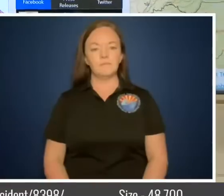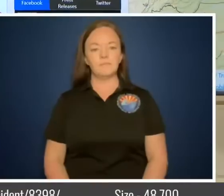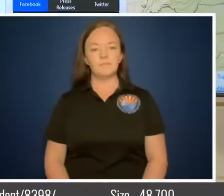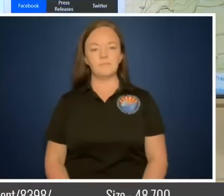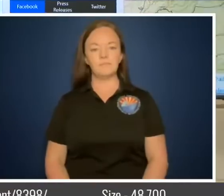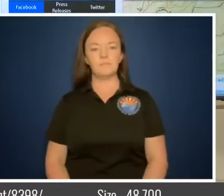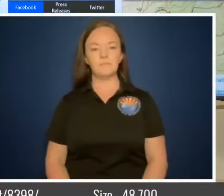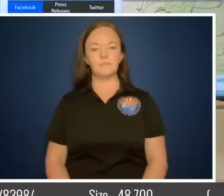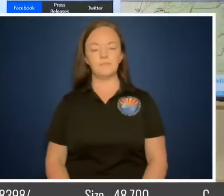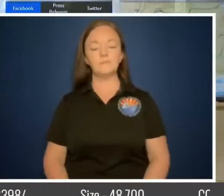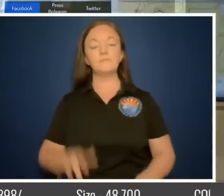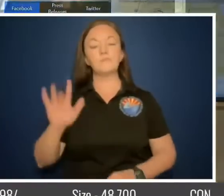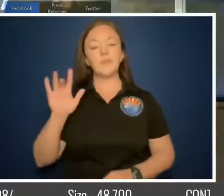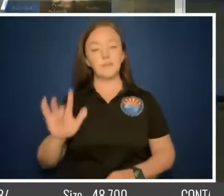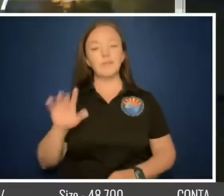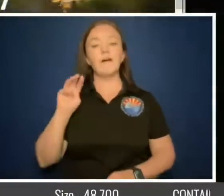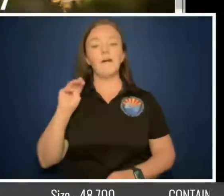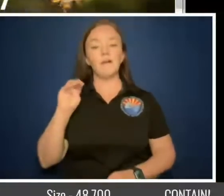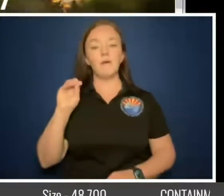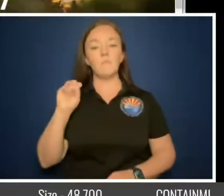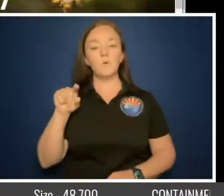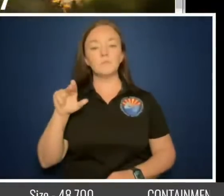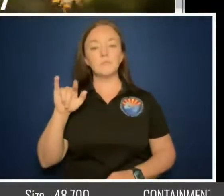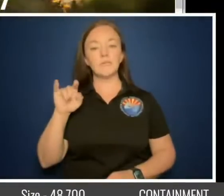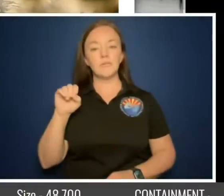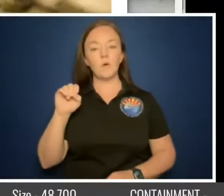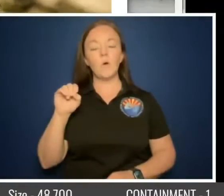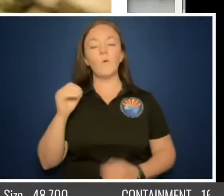and then click on the Mosquito fire response information,